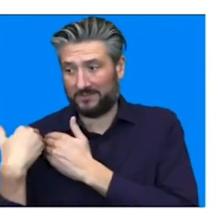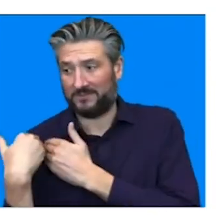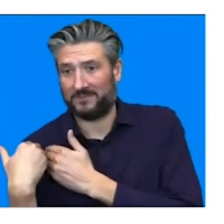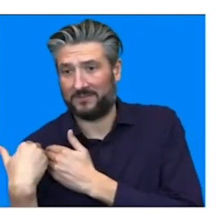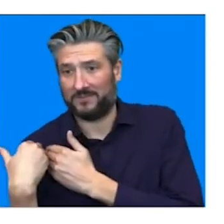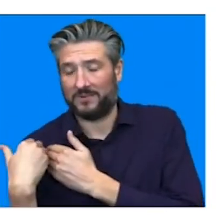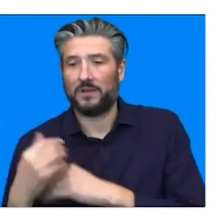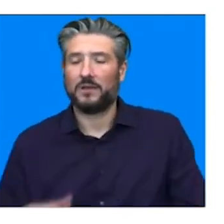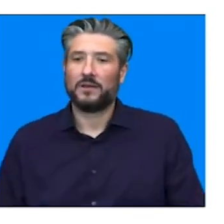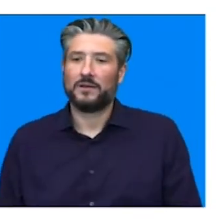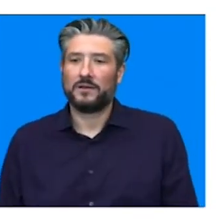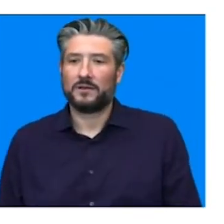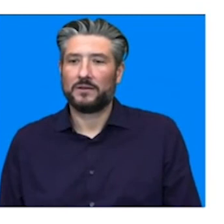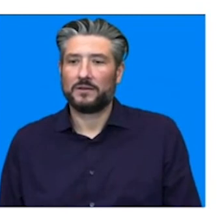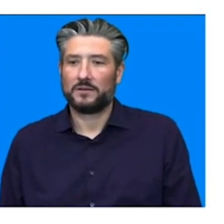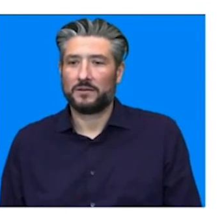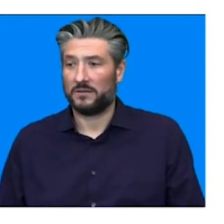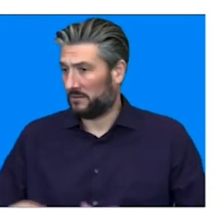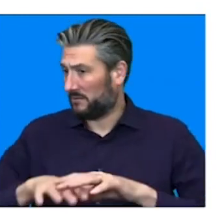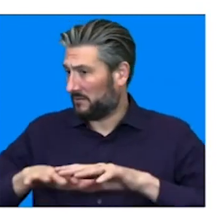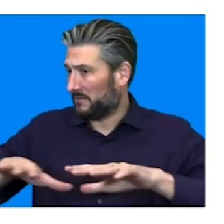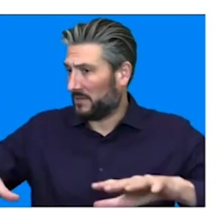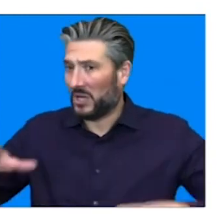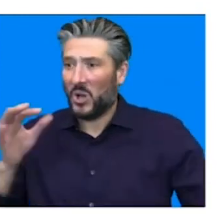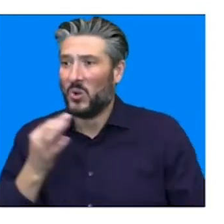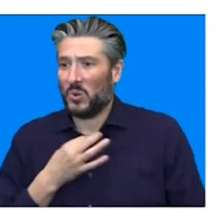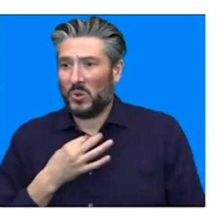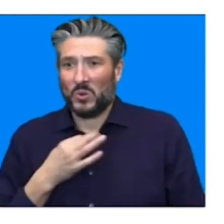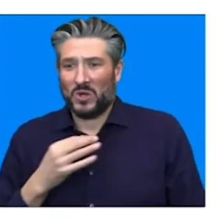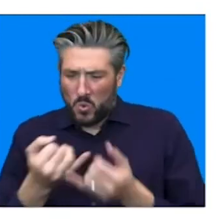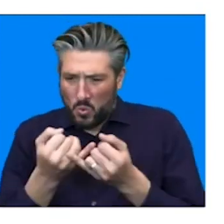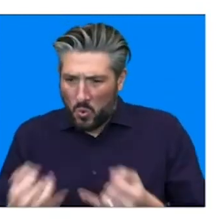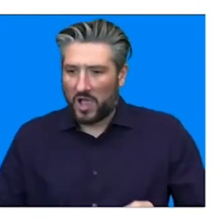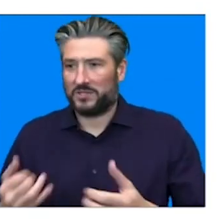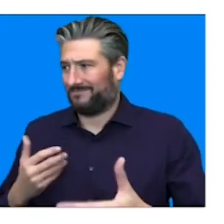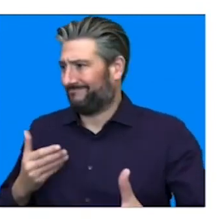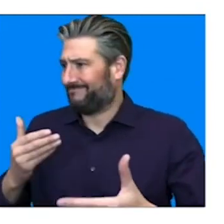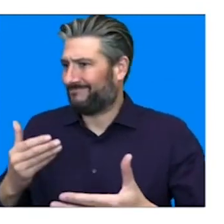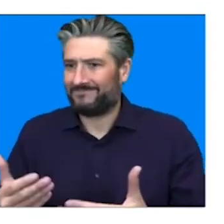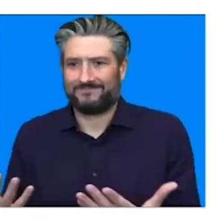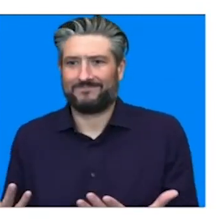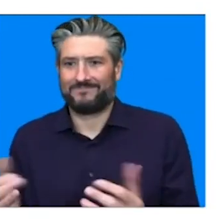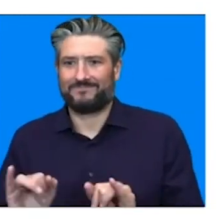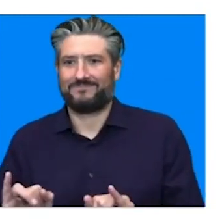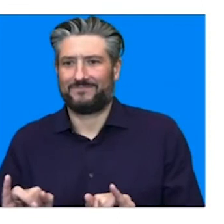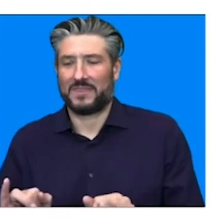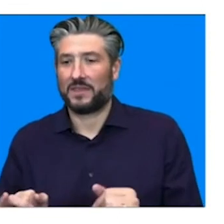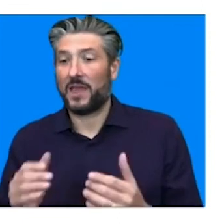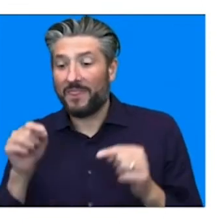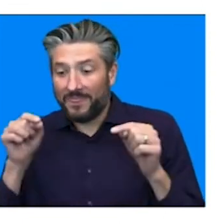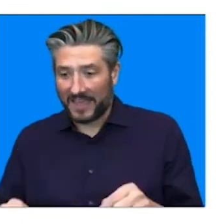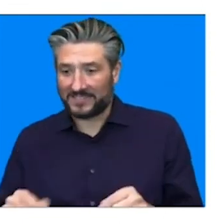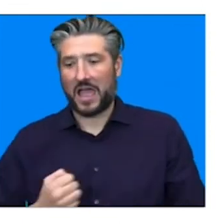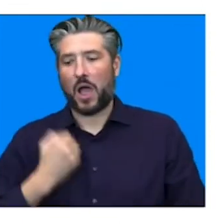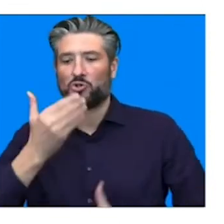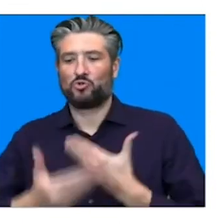The oceans are under threat now as never before in human history. This is our story. Don't matter if you're